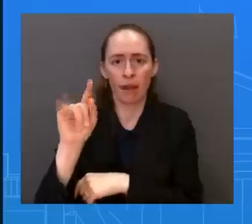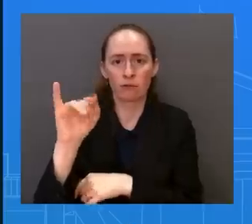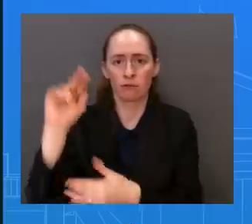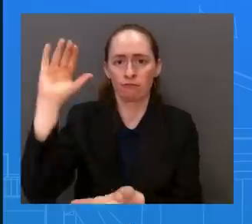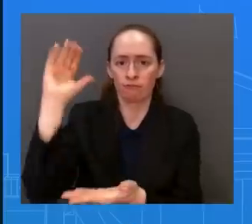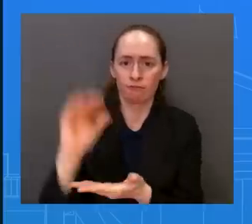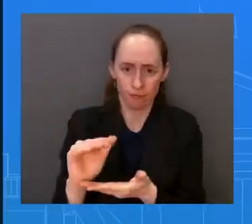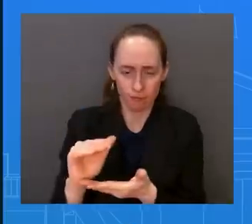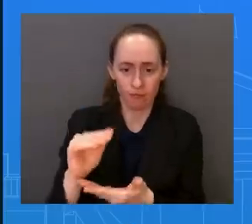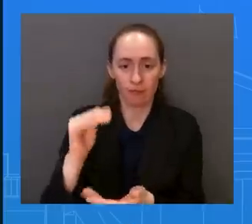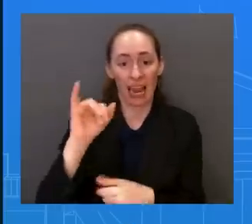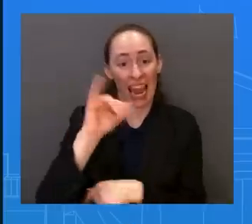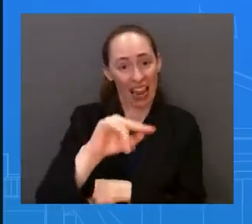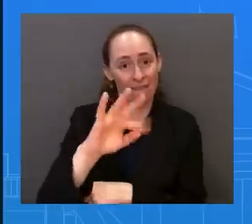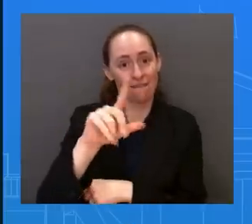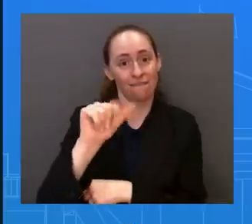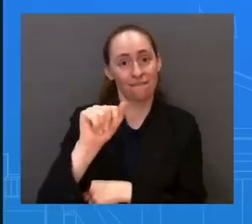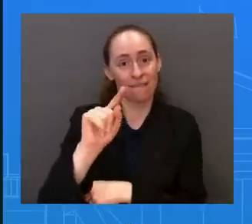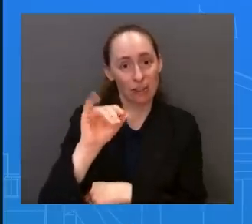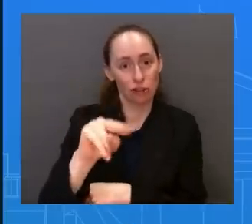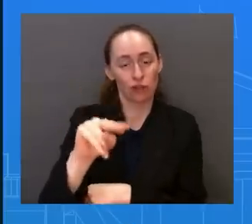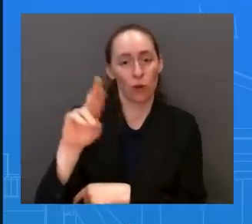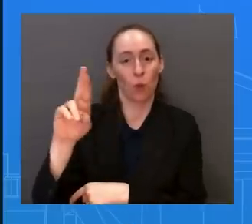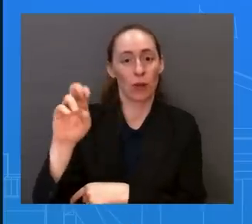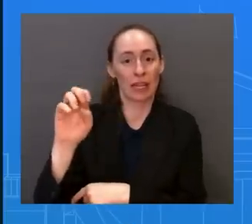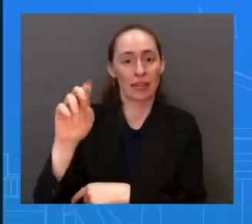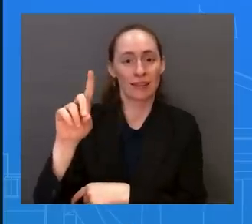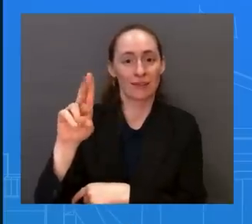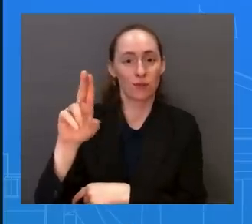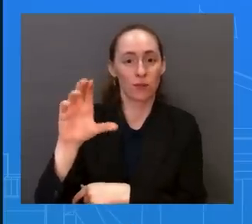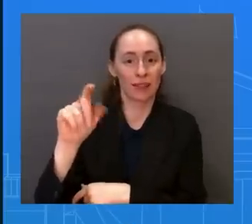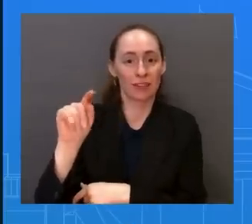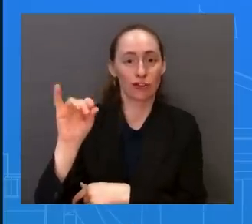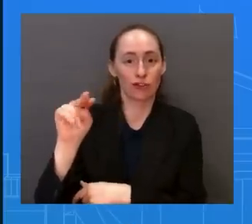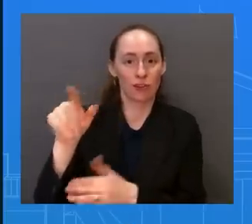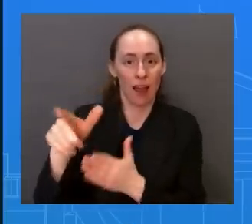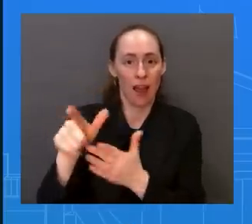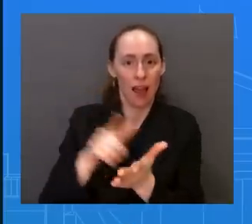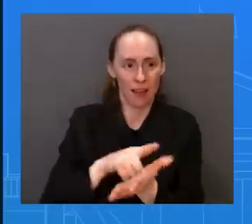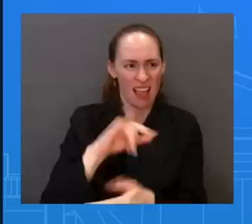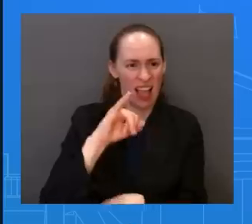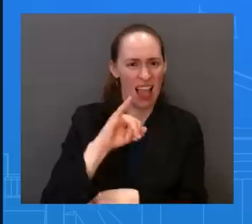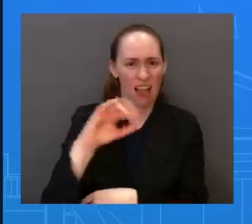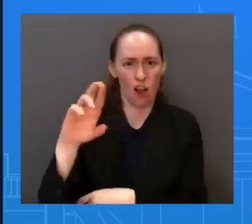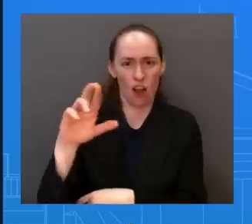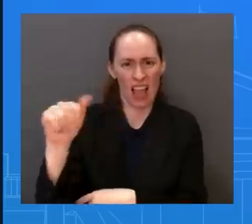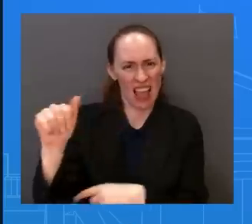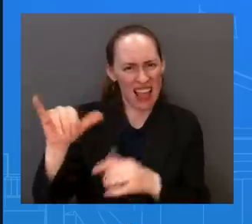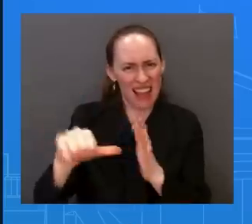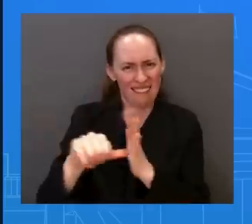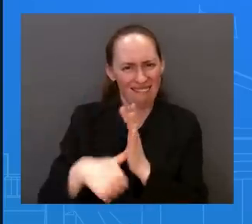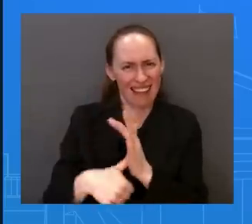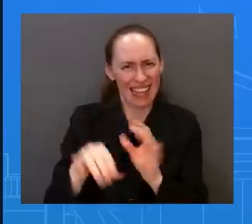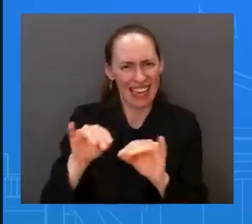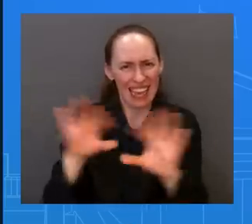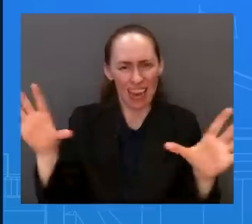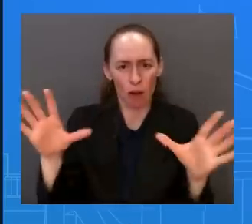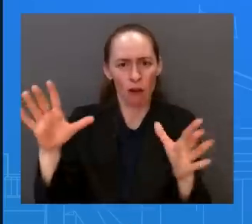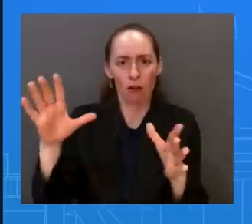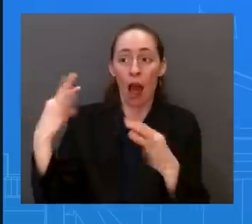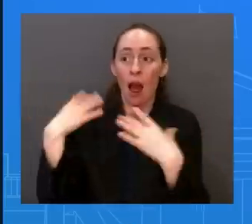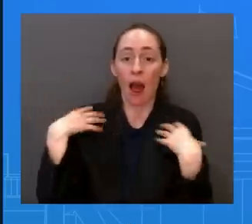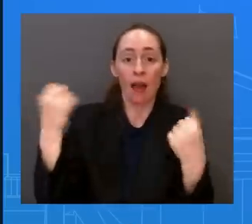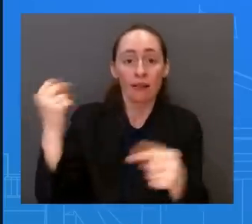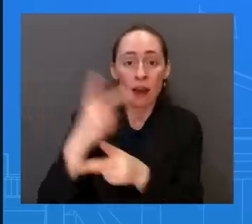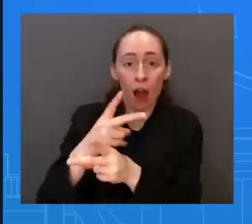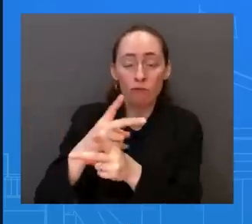was designed specifically to lower the cost of people's prescription drugs, lower health care costs, lower clean energy costs. And you have a president